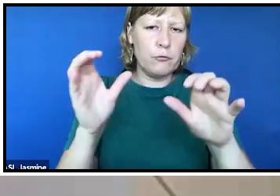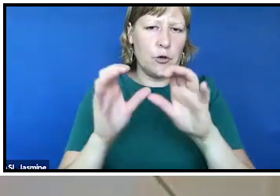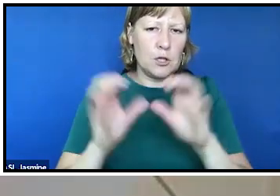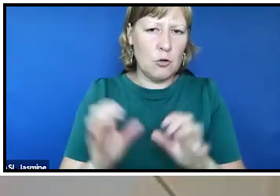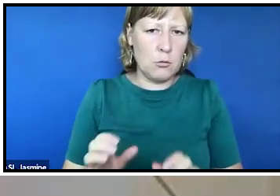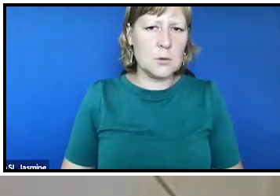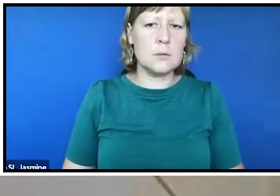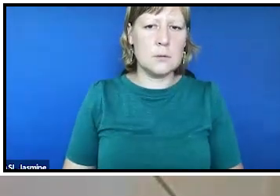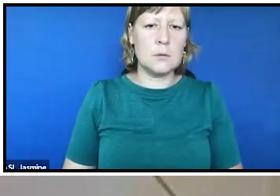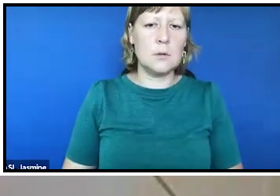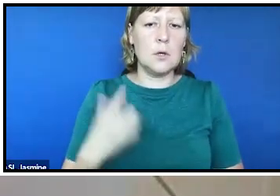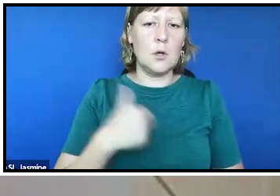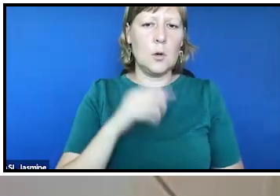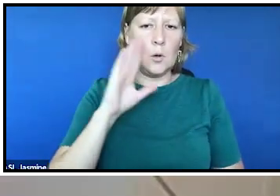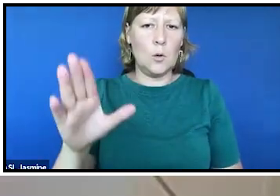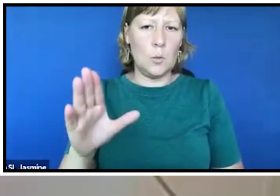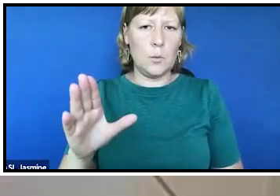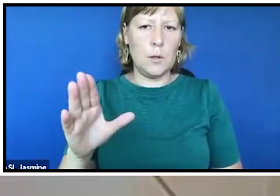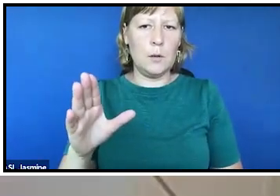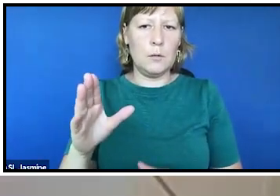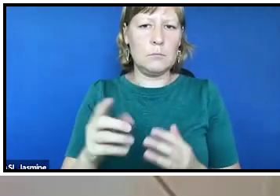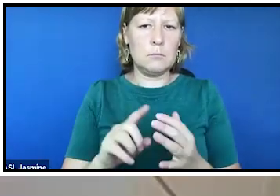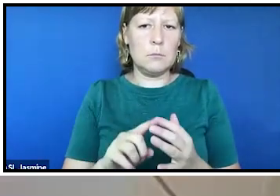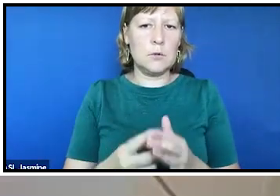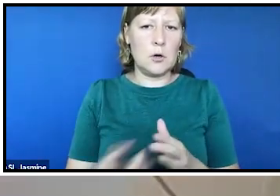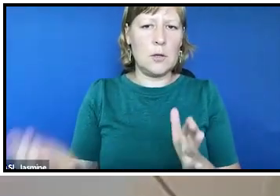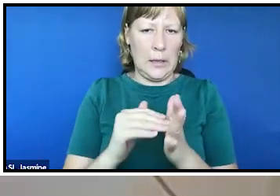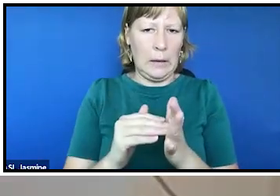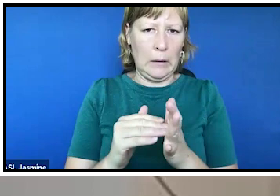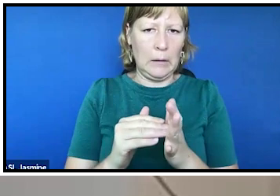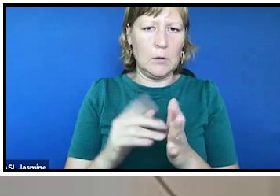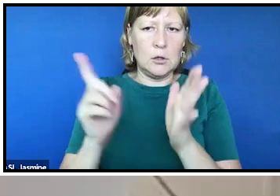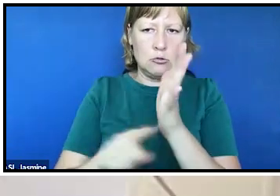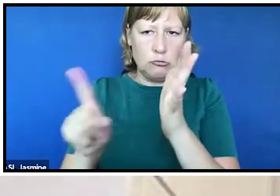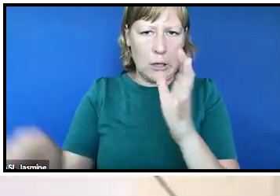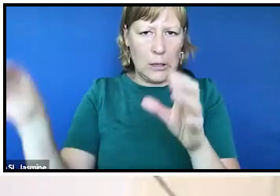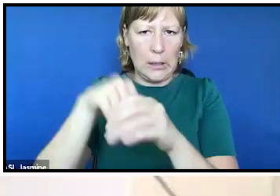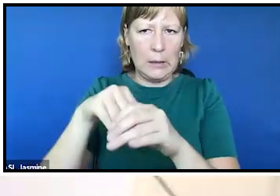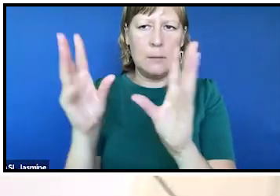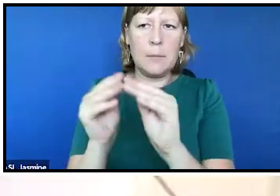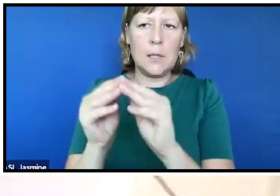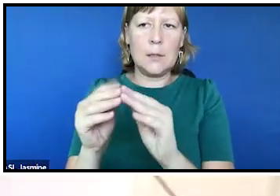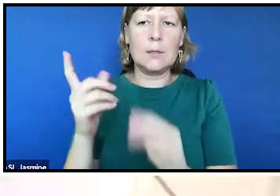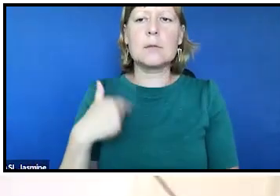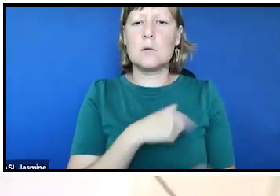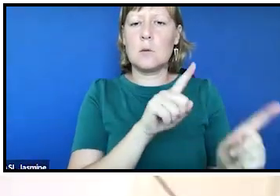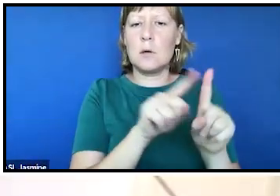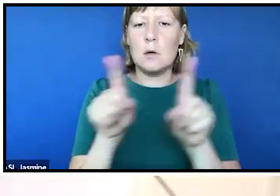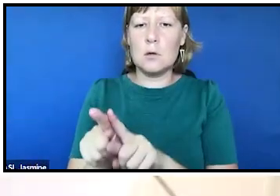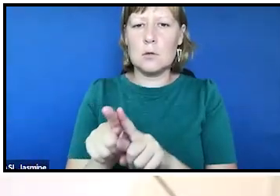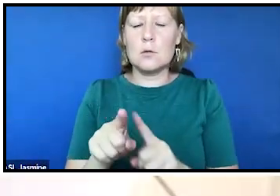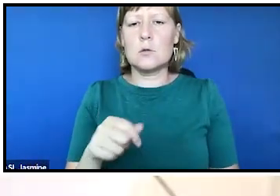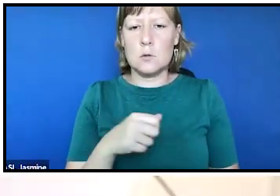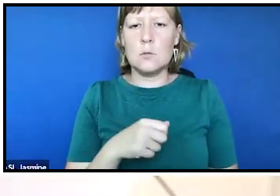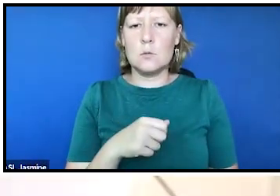our employment service providers check-in meetings. Also, we'd like to inform that we have received a few